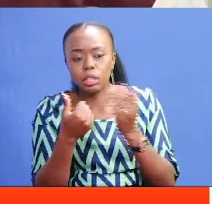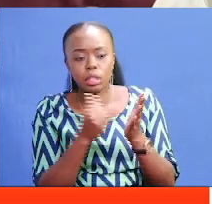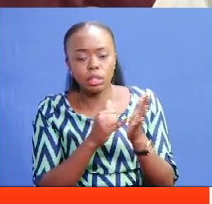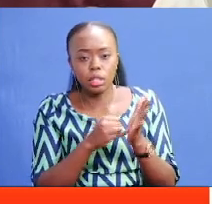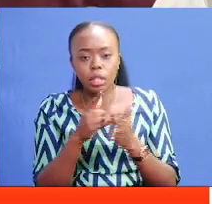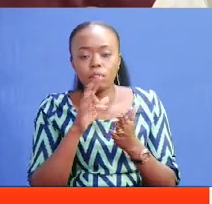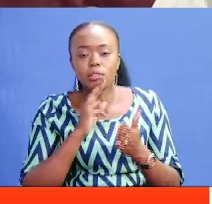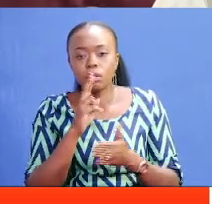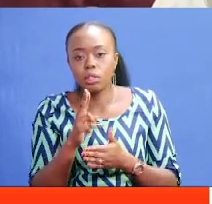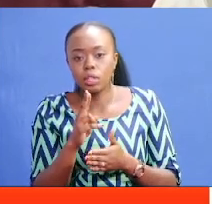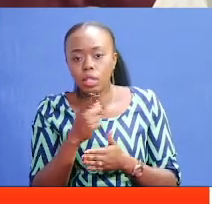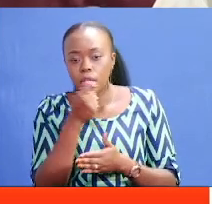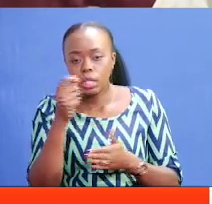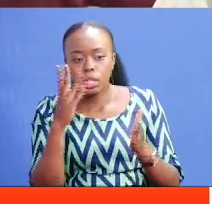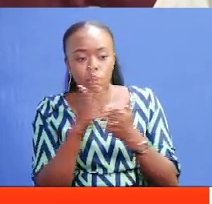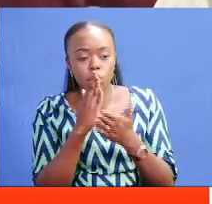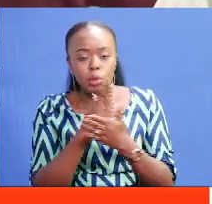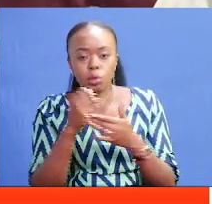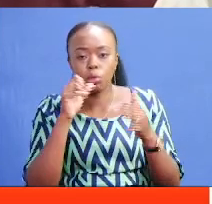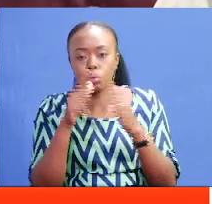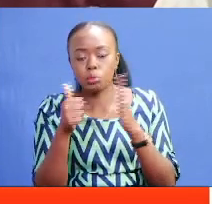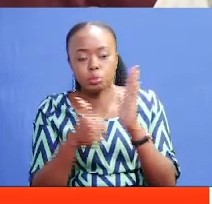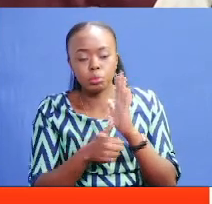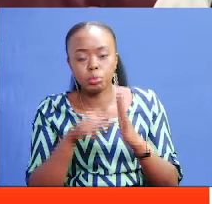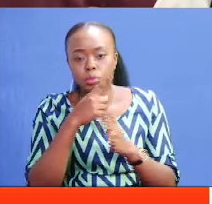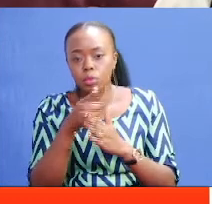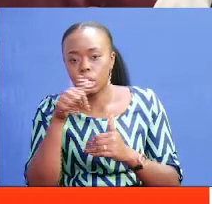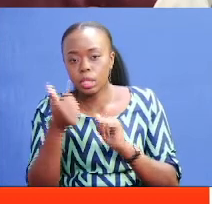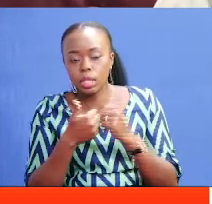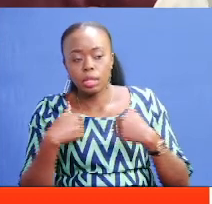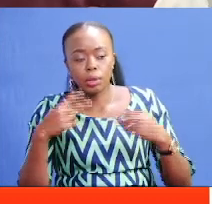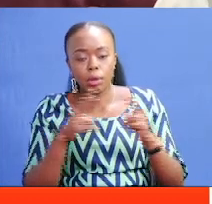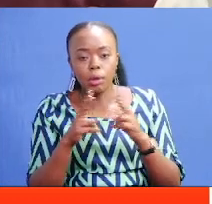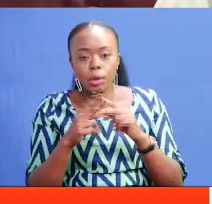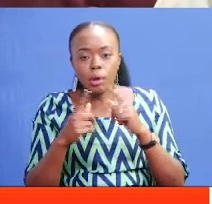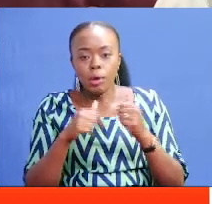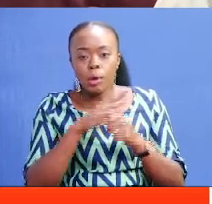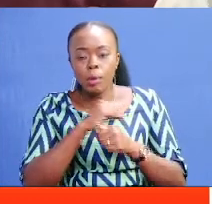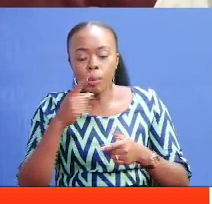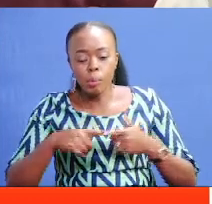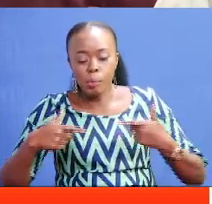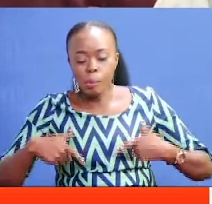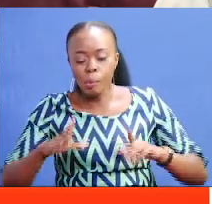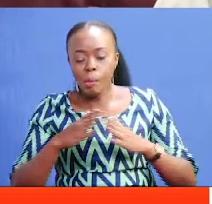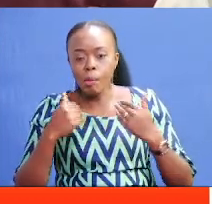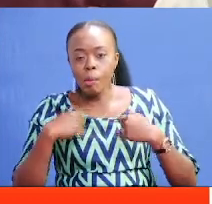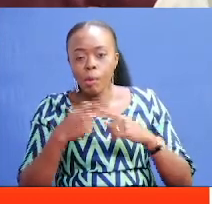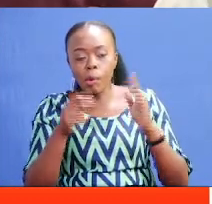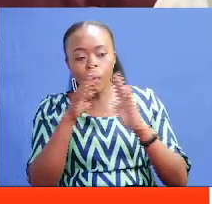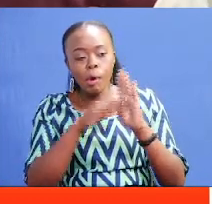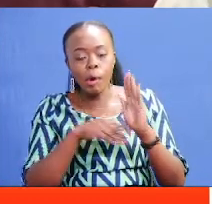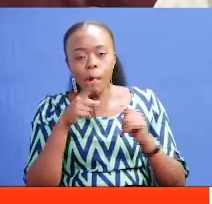that are the real issues. These other issues are very cosmetic, and as long as we are not getting to the